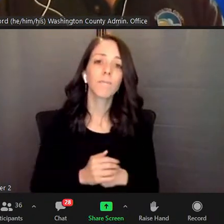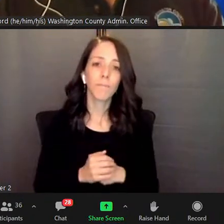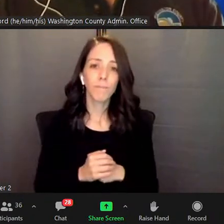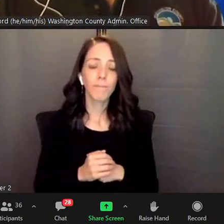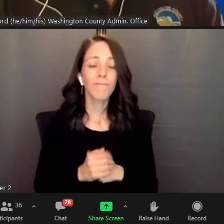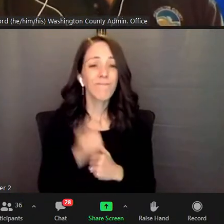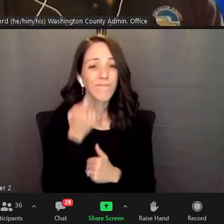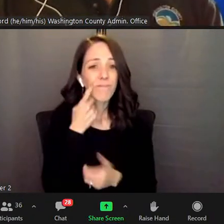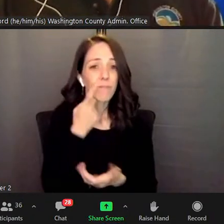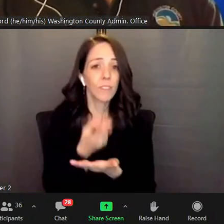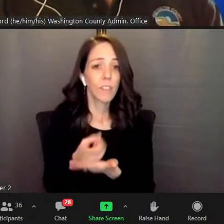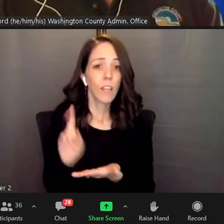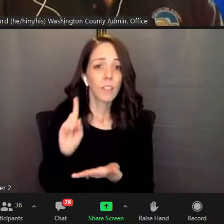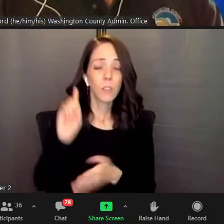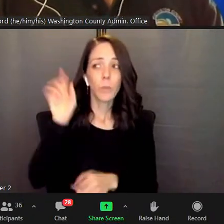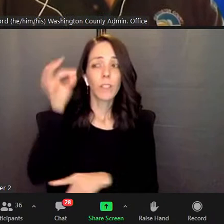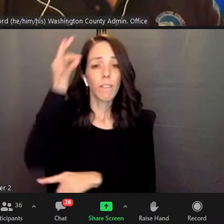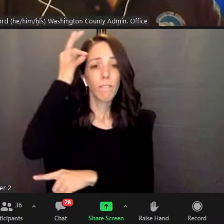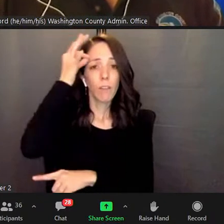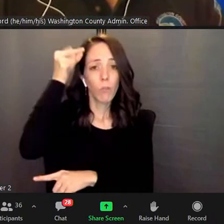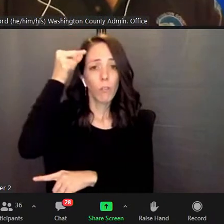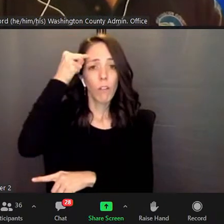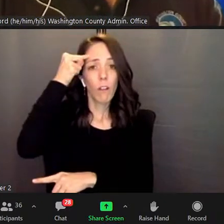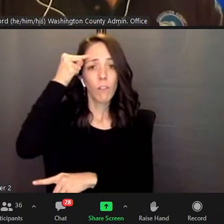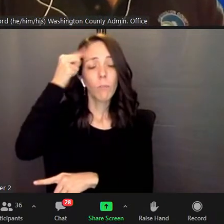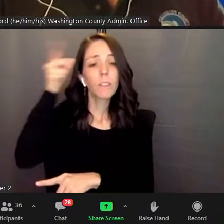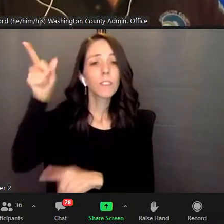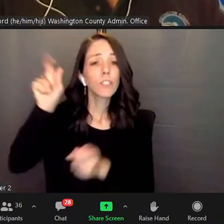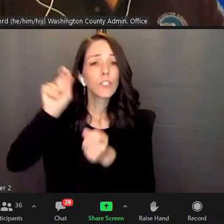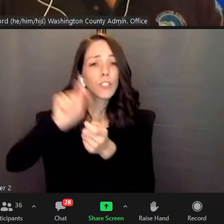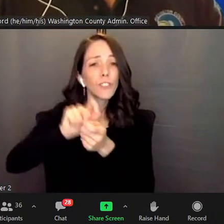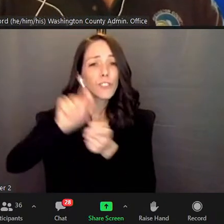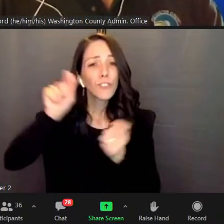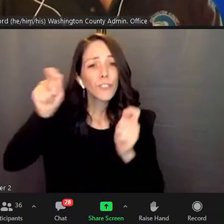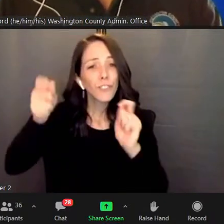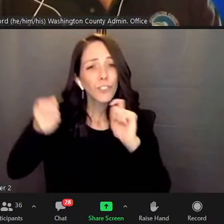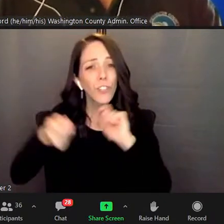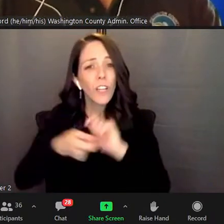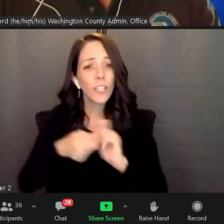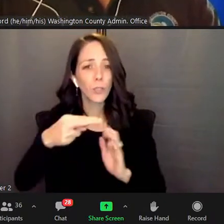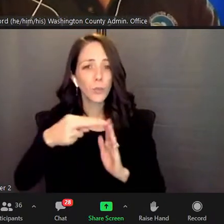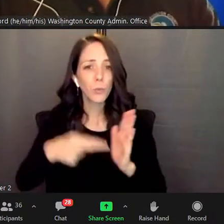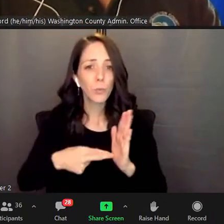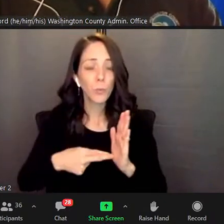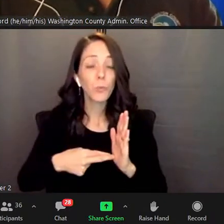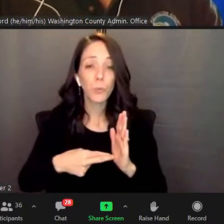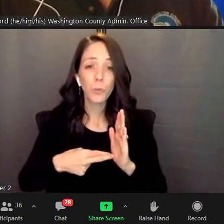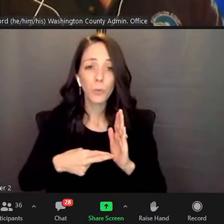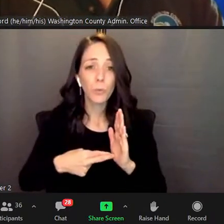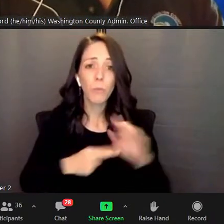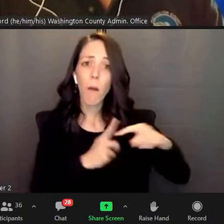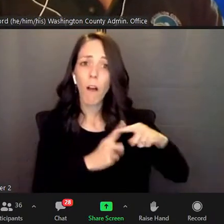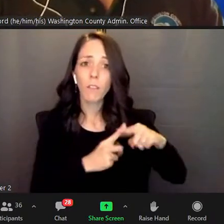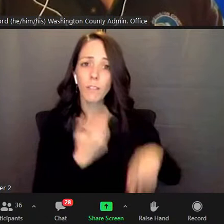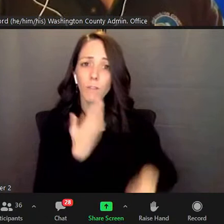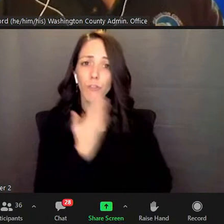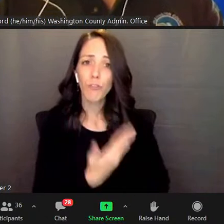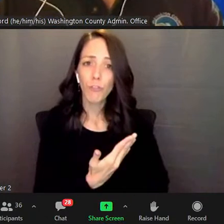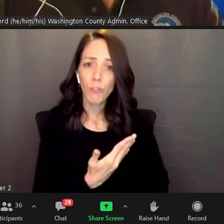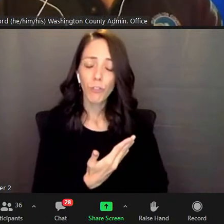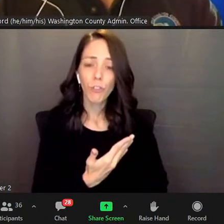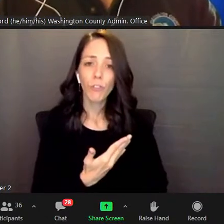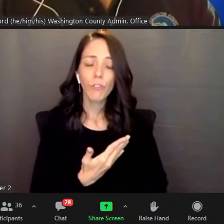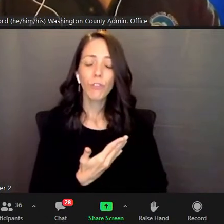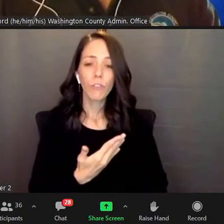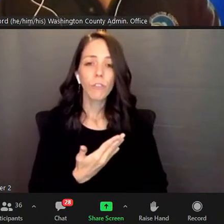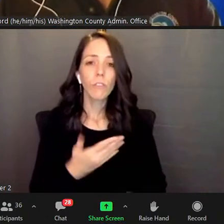last week, the federal government changed the rules in a good way, but prior